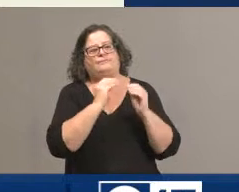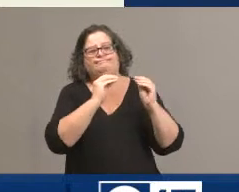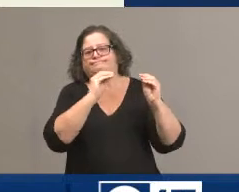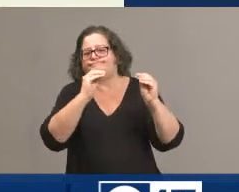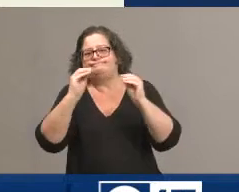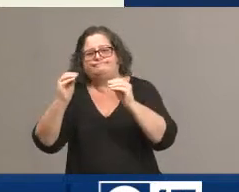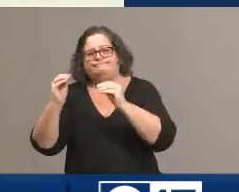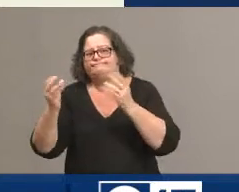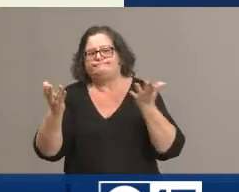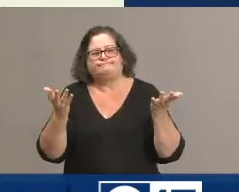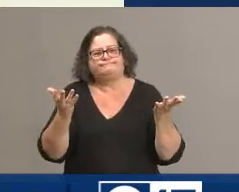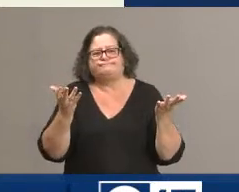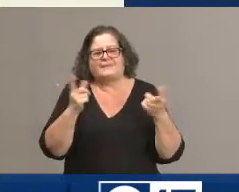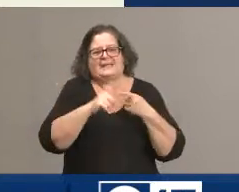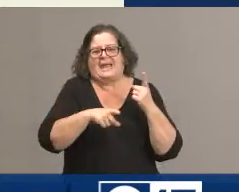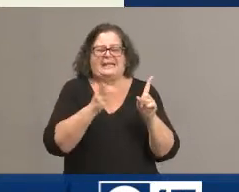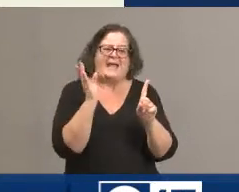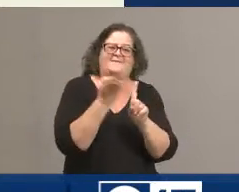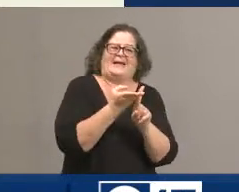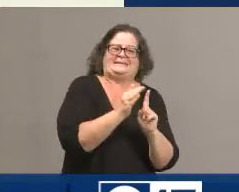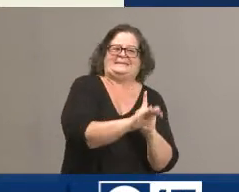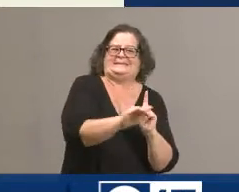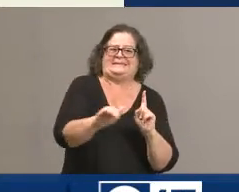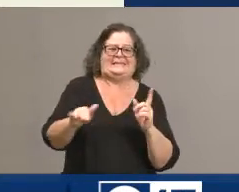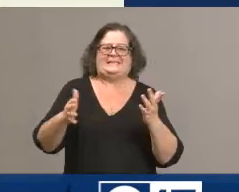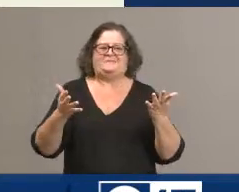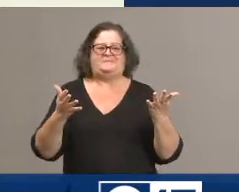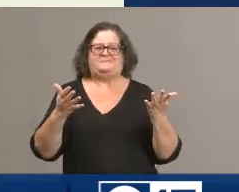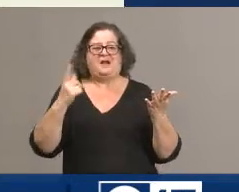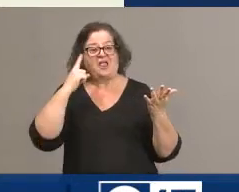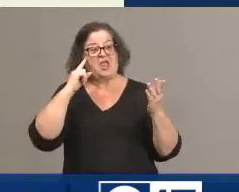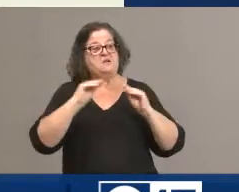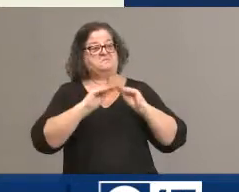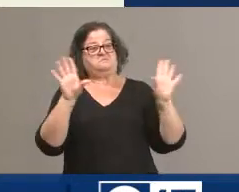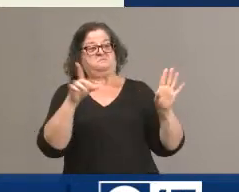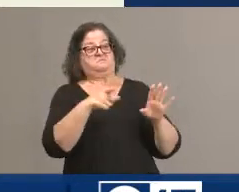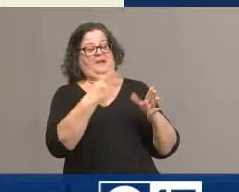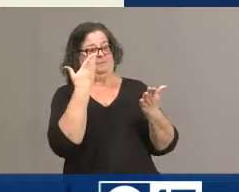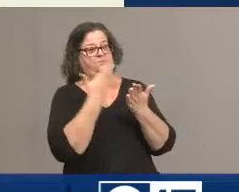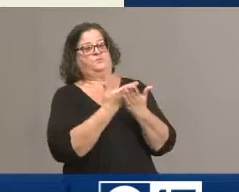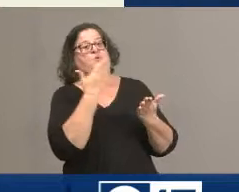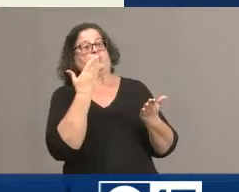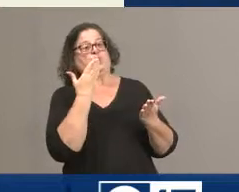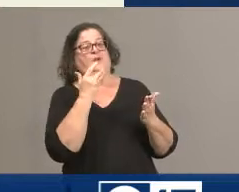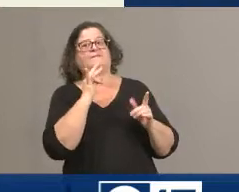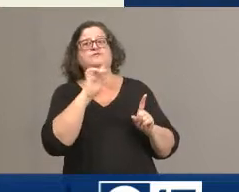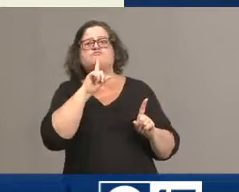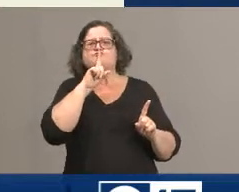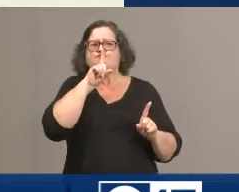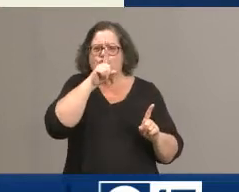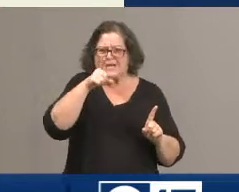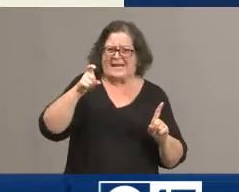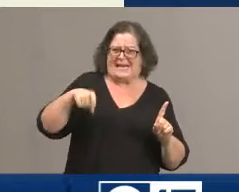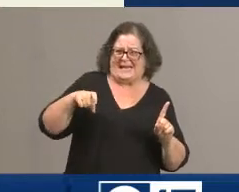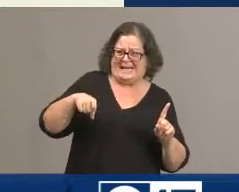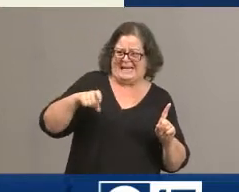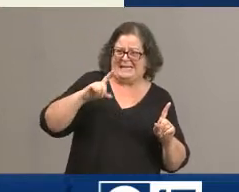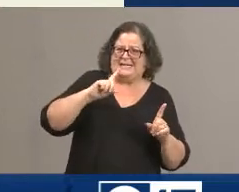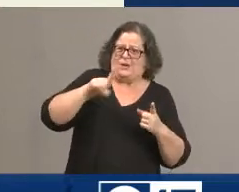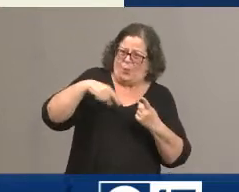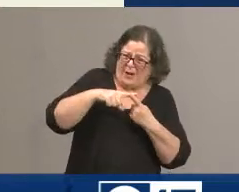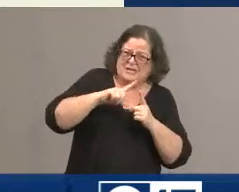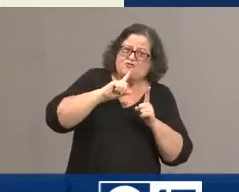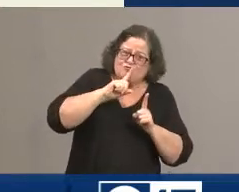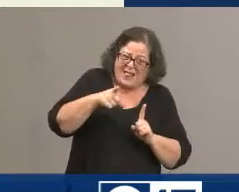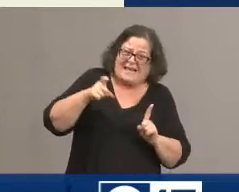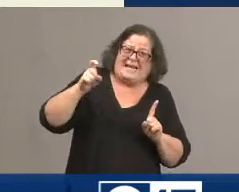but so I think that should demonstrate that when necessary, when needed, we will do